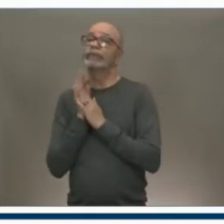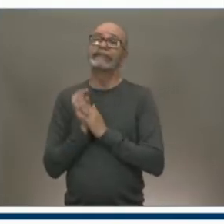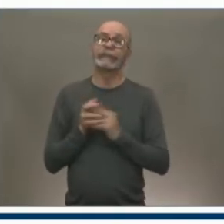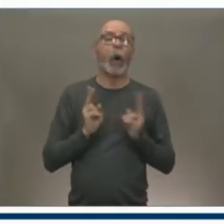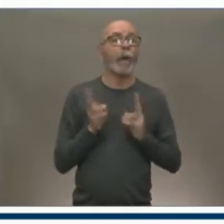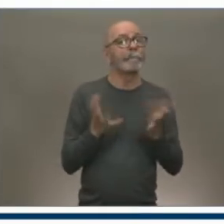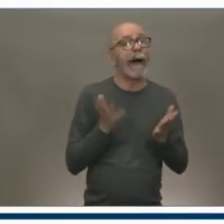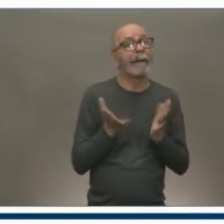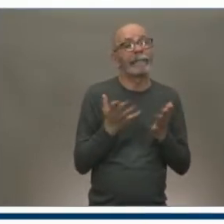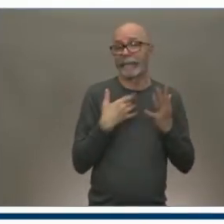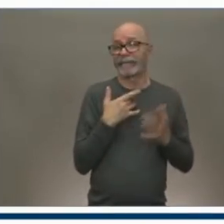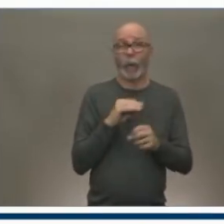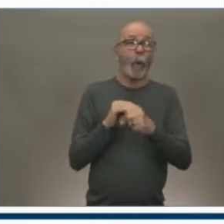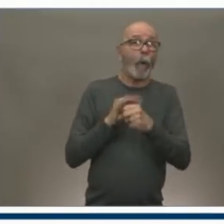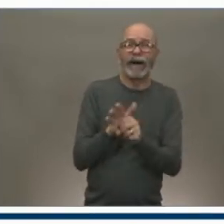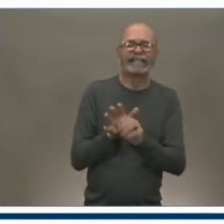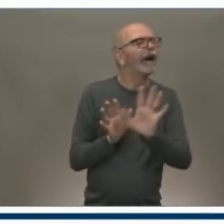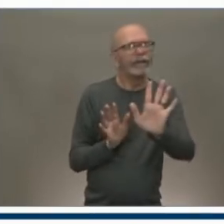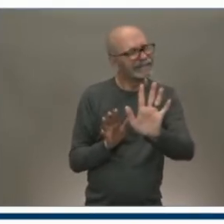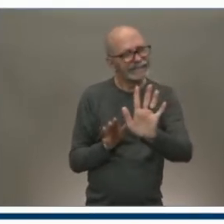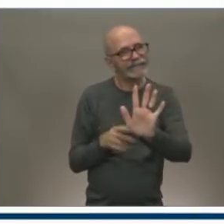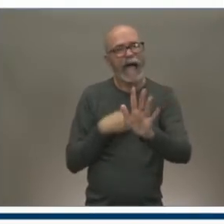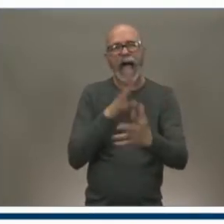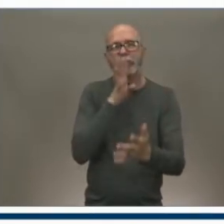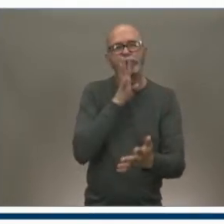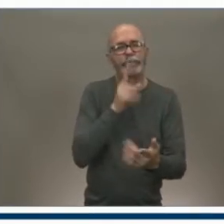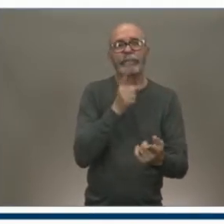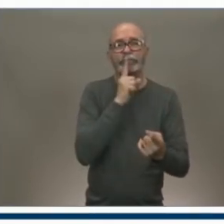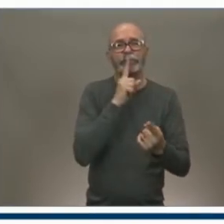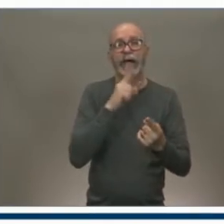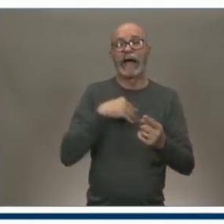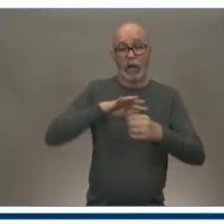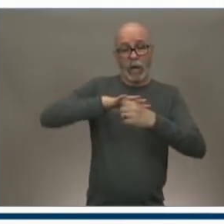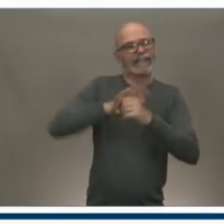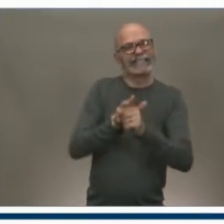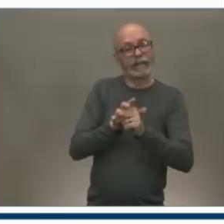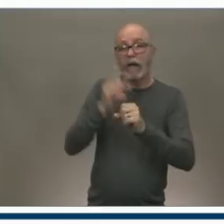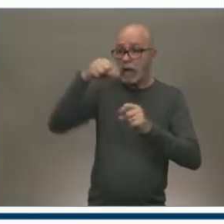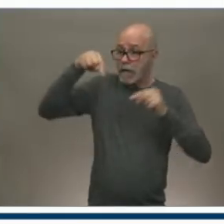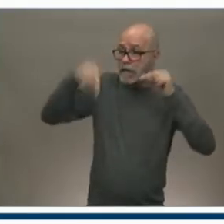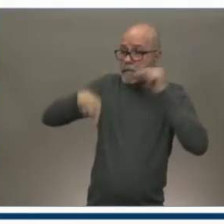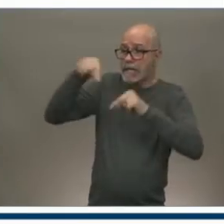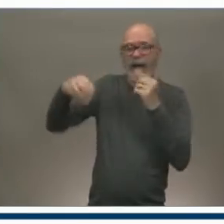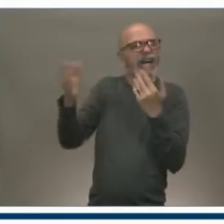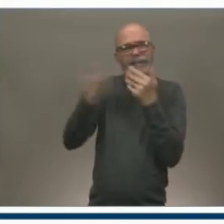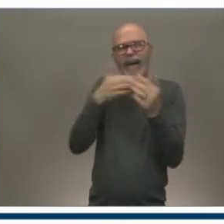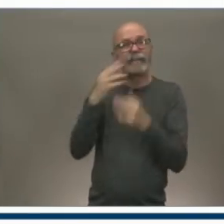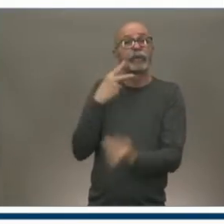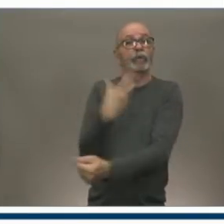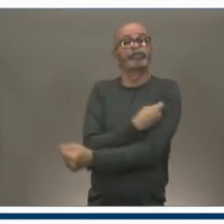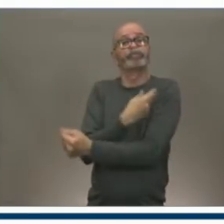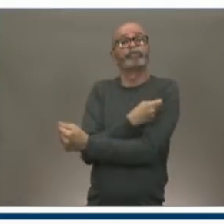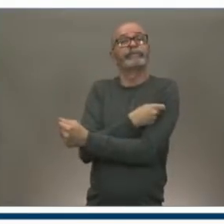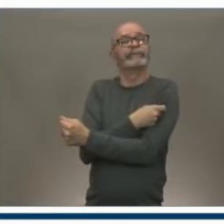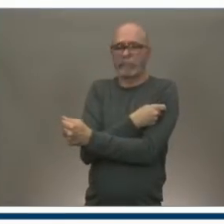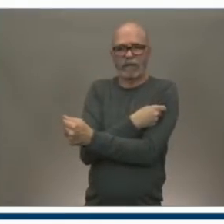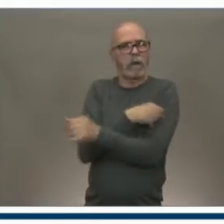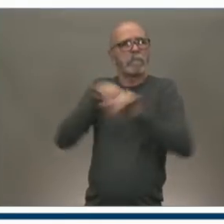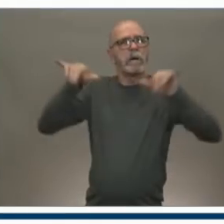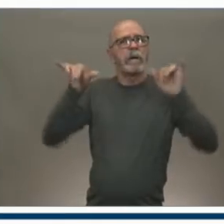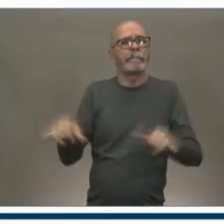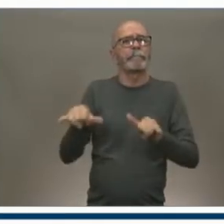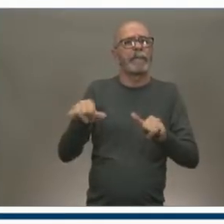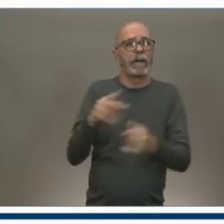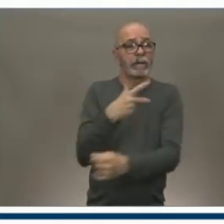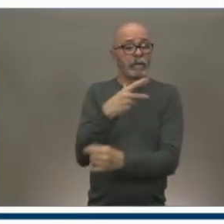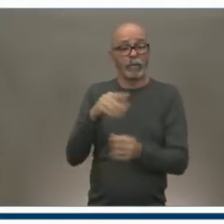going away anytime soon, even as we add vaccine to our toolbox to deal with COVID. Next question will go to Victoria